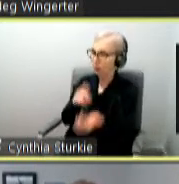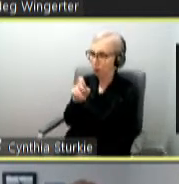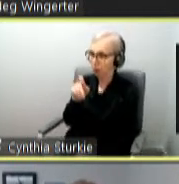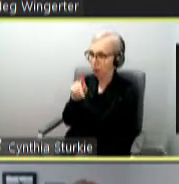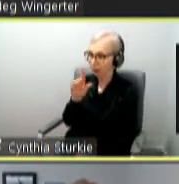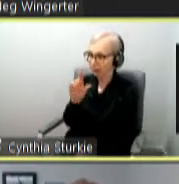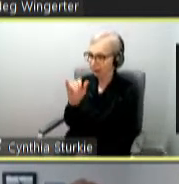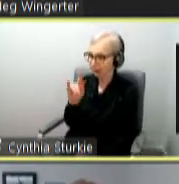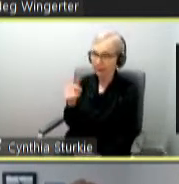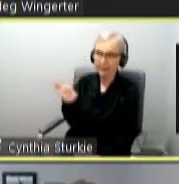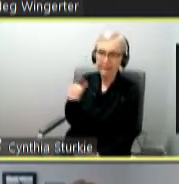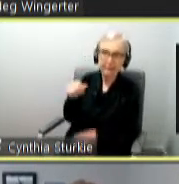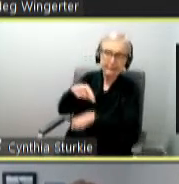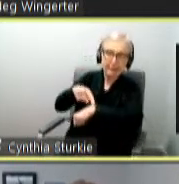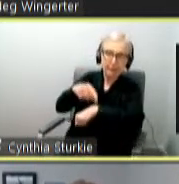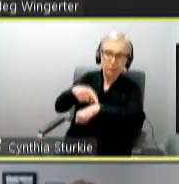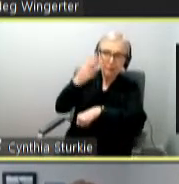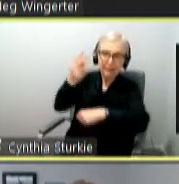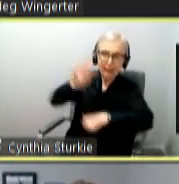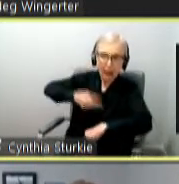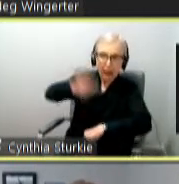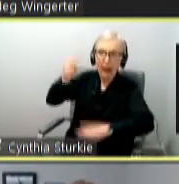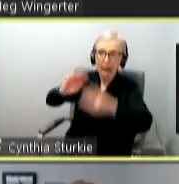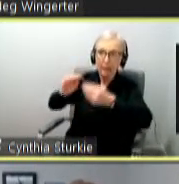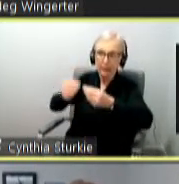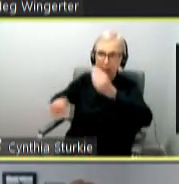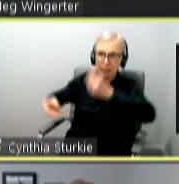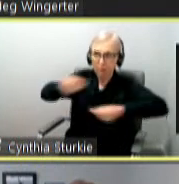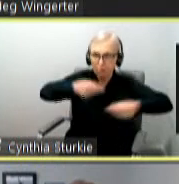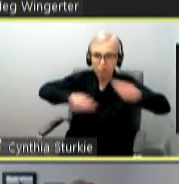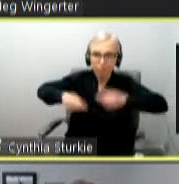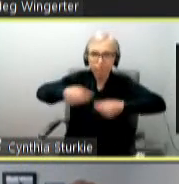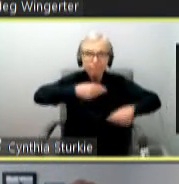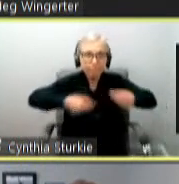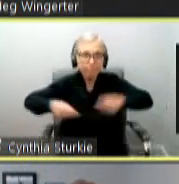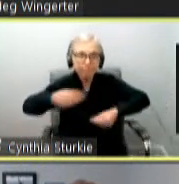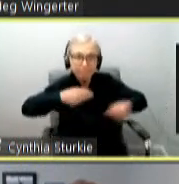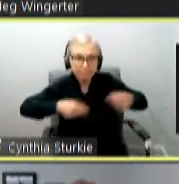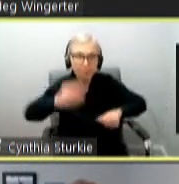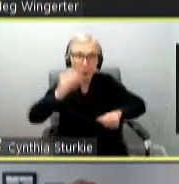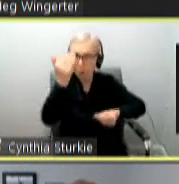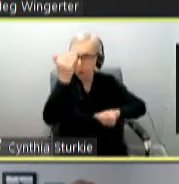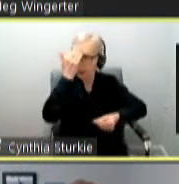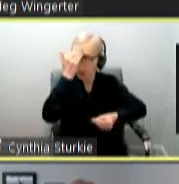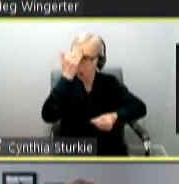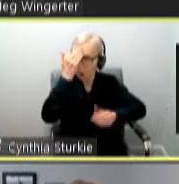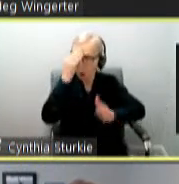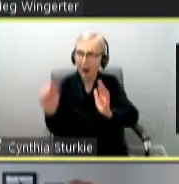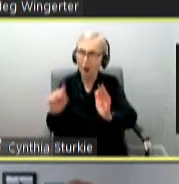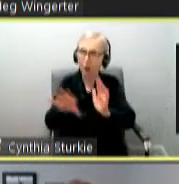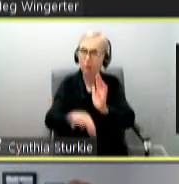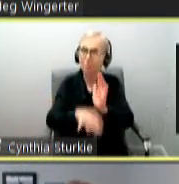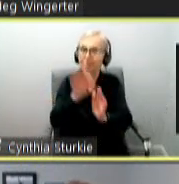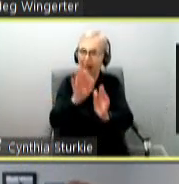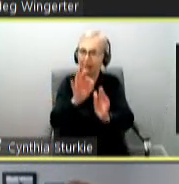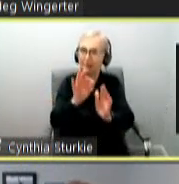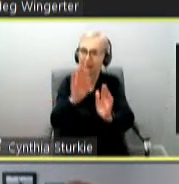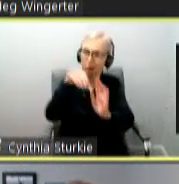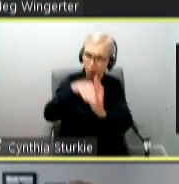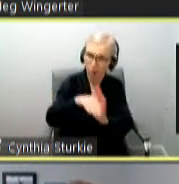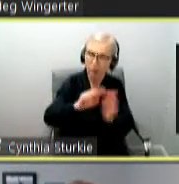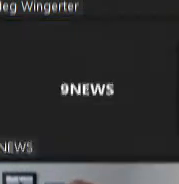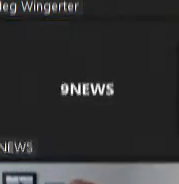when we see really high rates of disease transmission, we know that our detection rate goes down, and that's really in